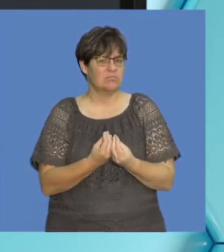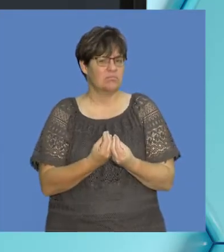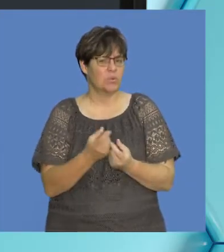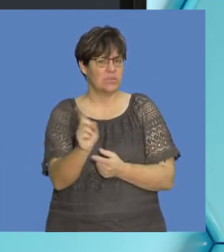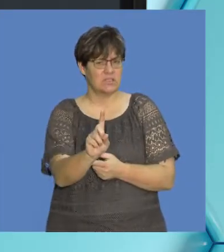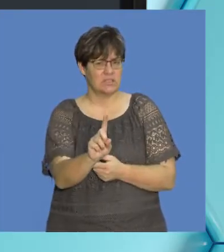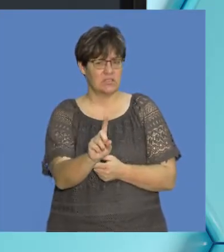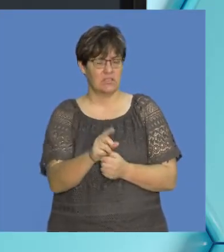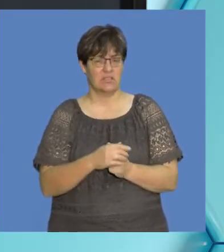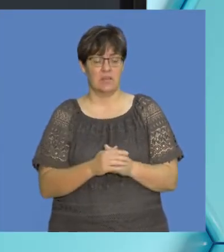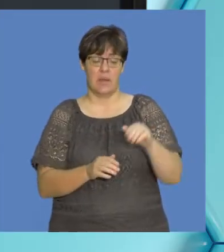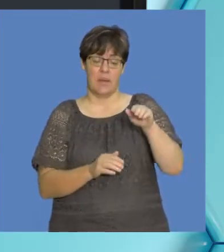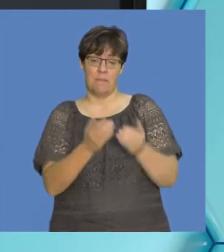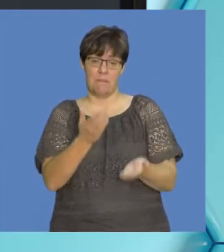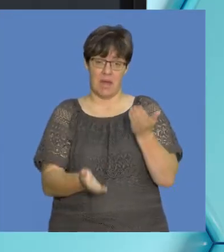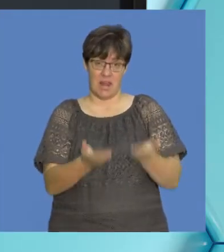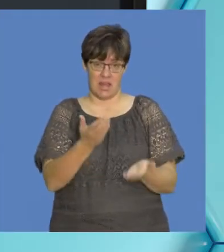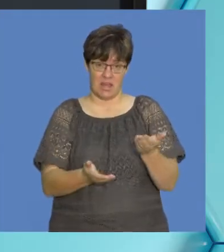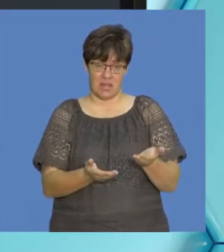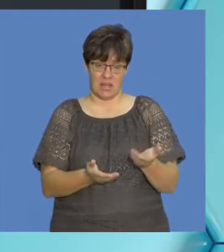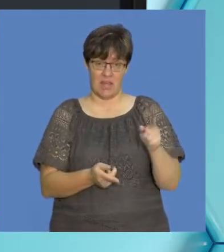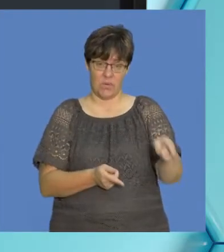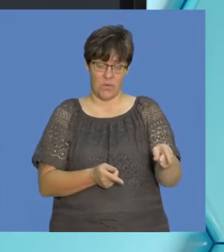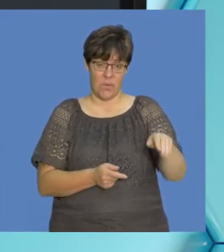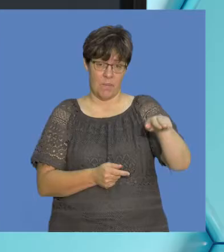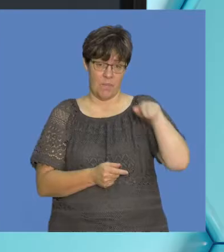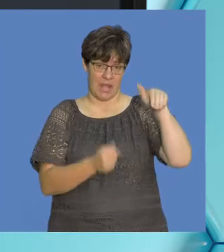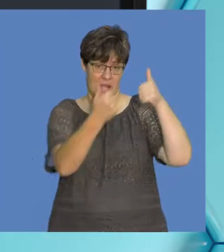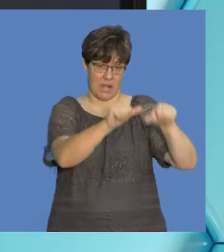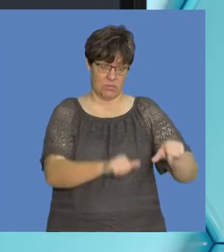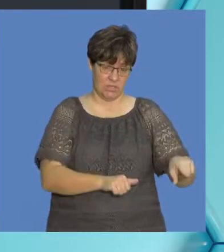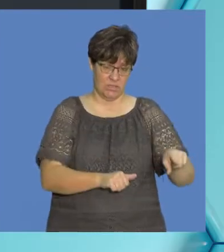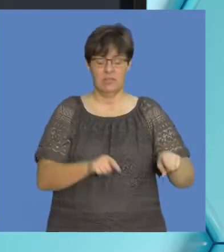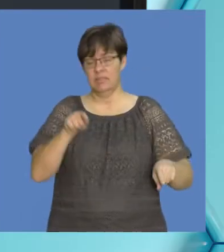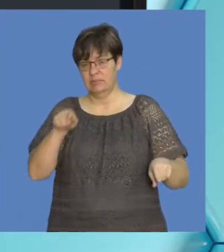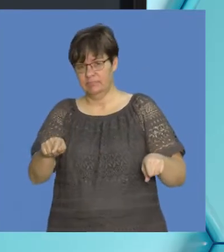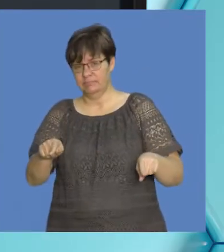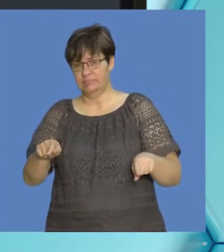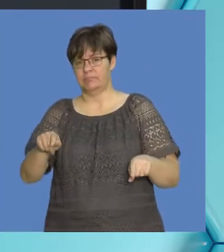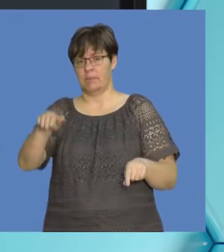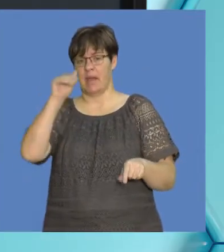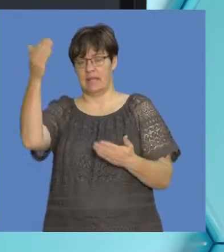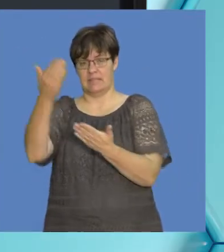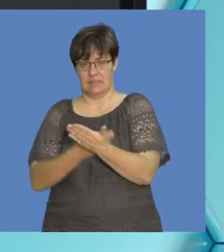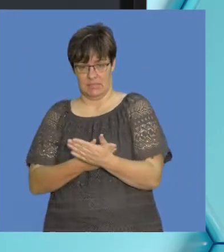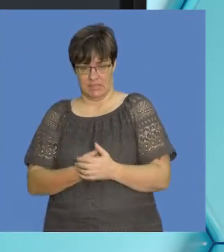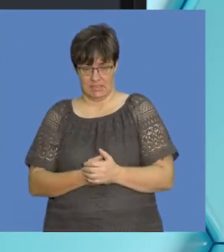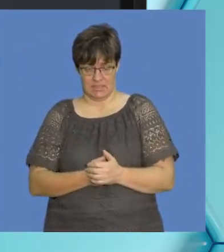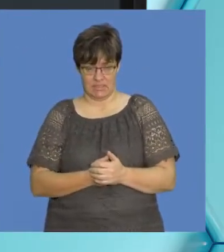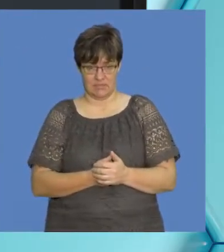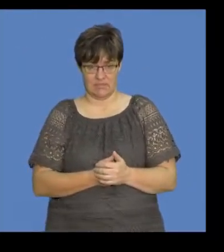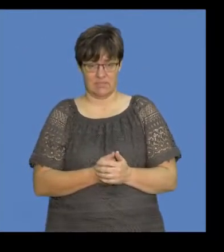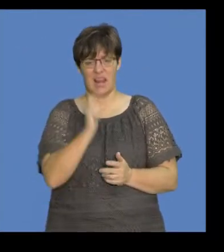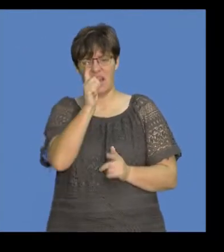We are bringing together the balance as per your bank account and your bank statement. But more about that